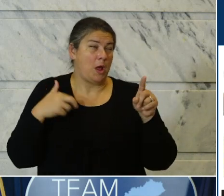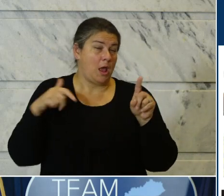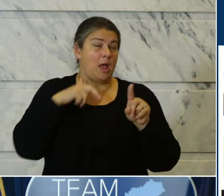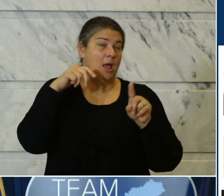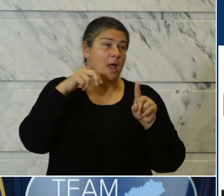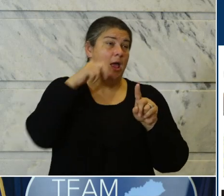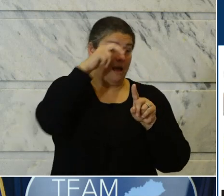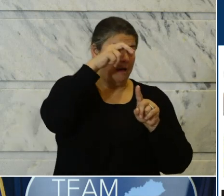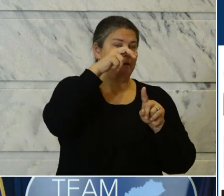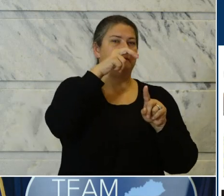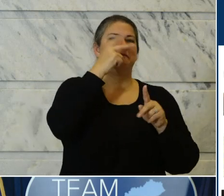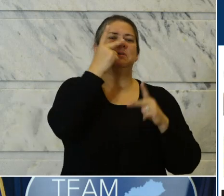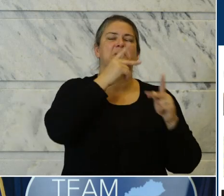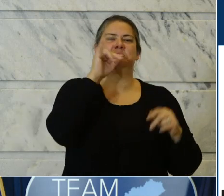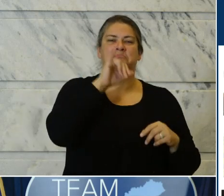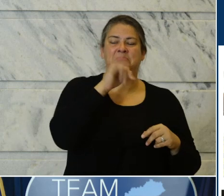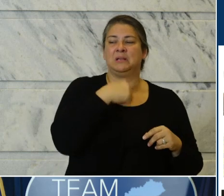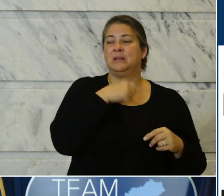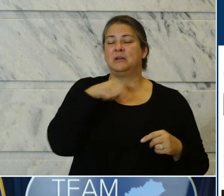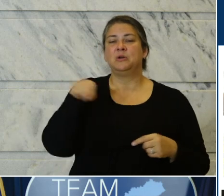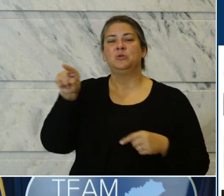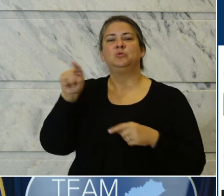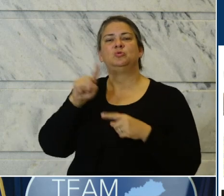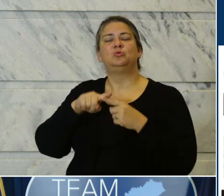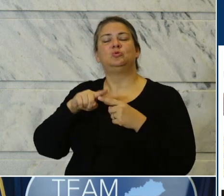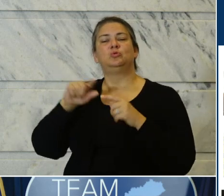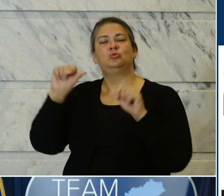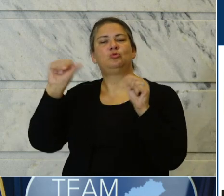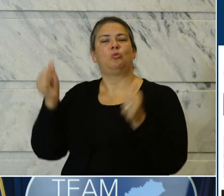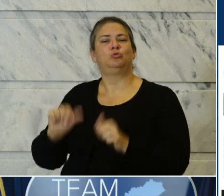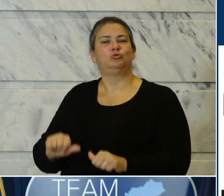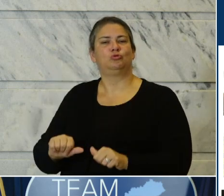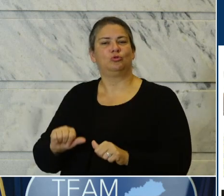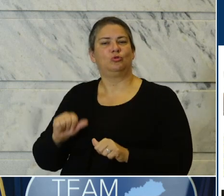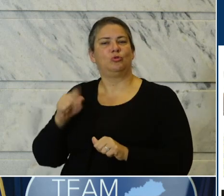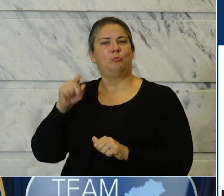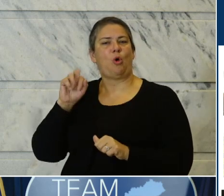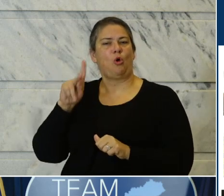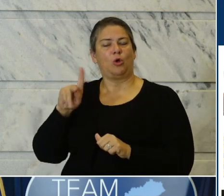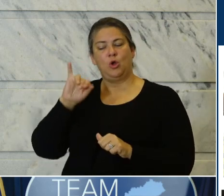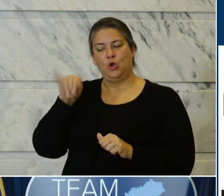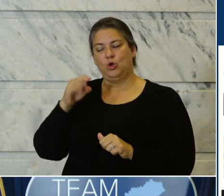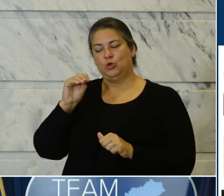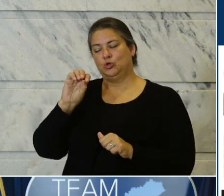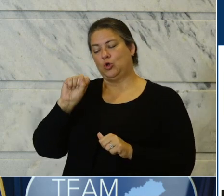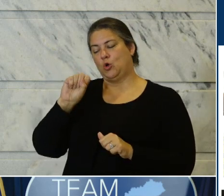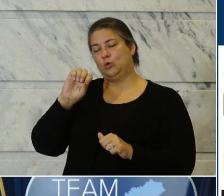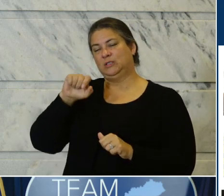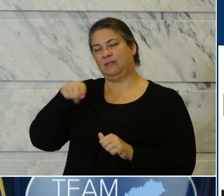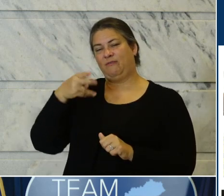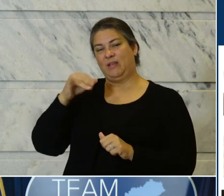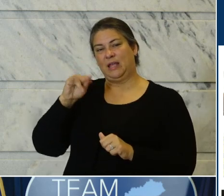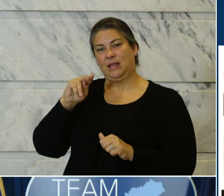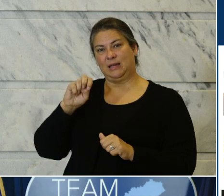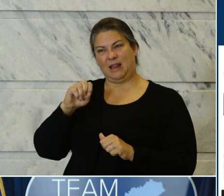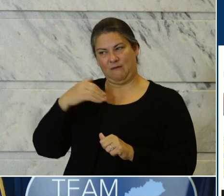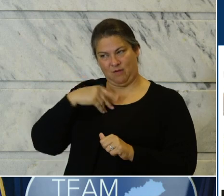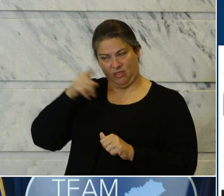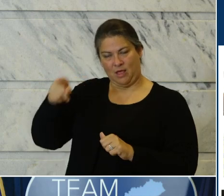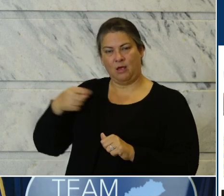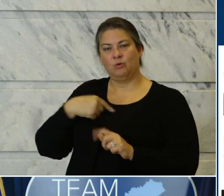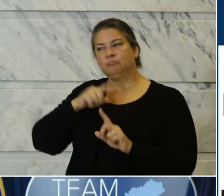which we went to here this last weekend. They are great family outings, and they impact the local